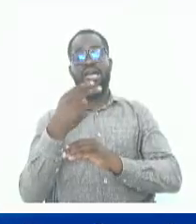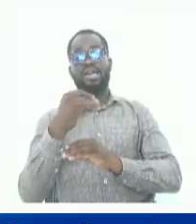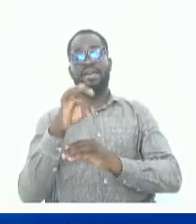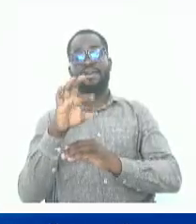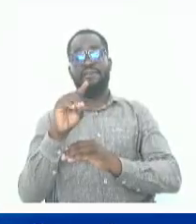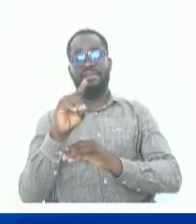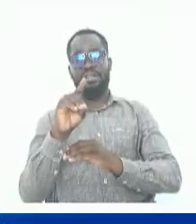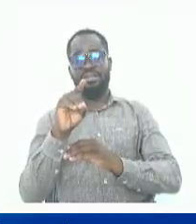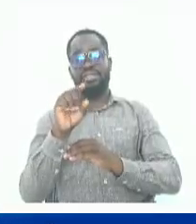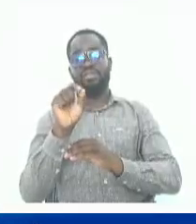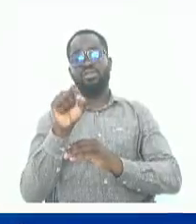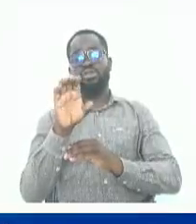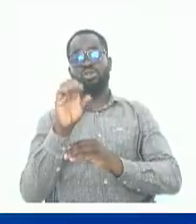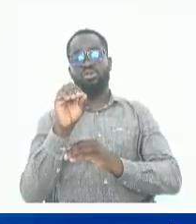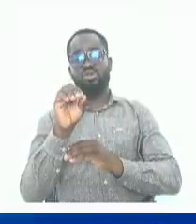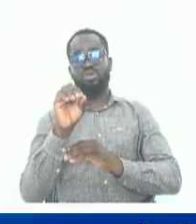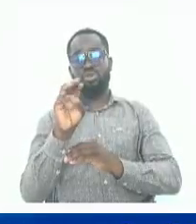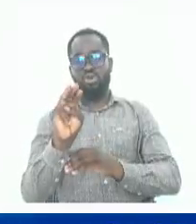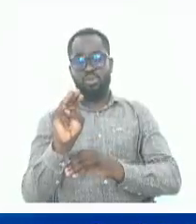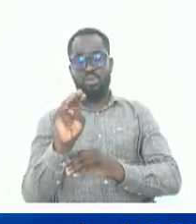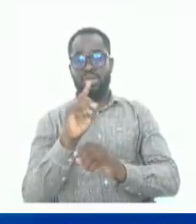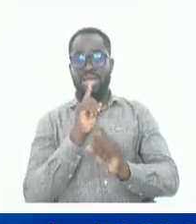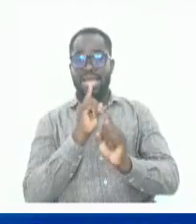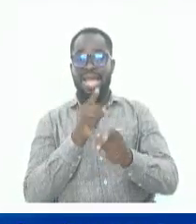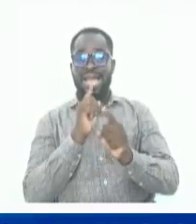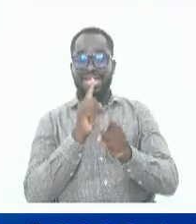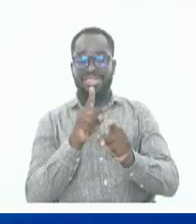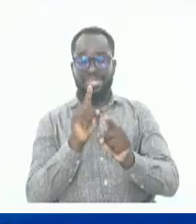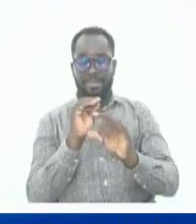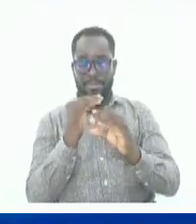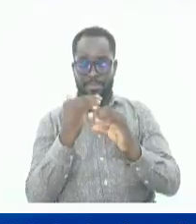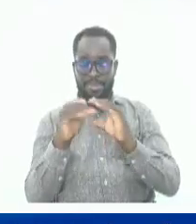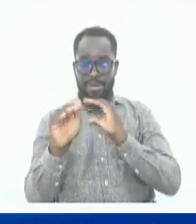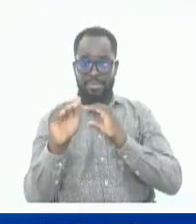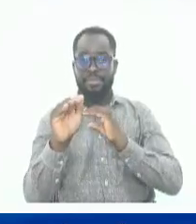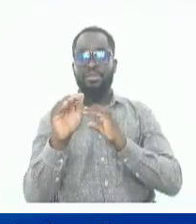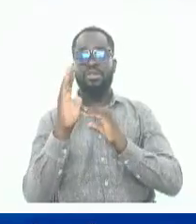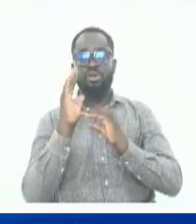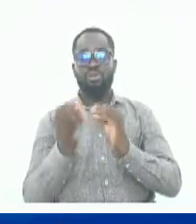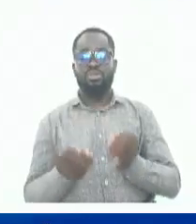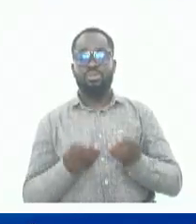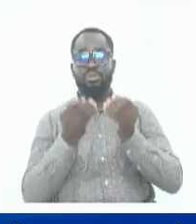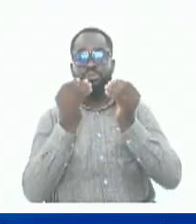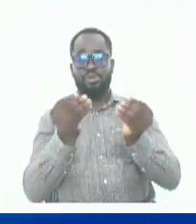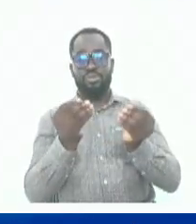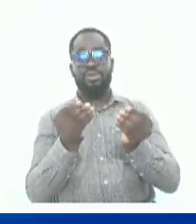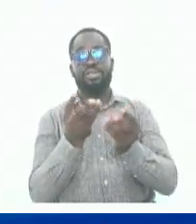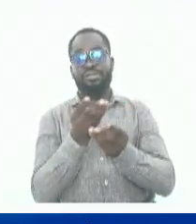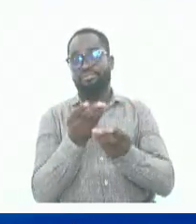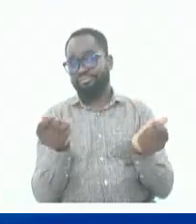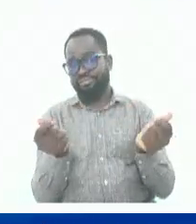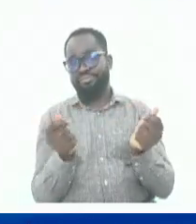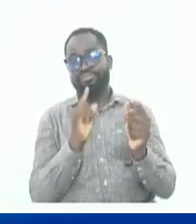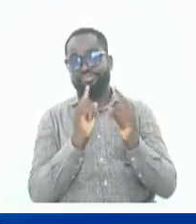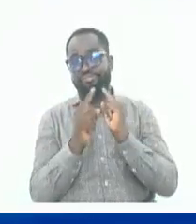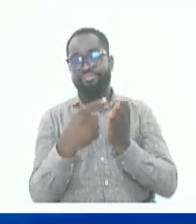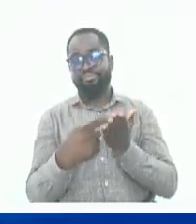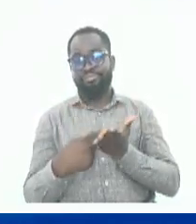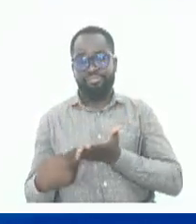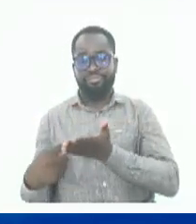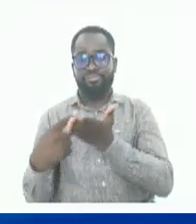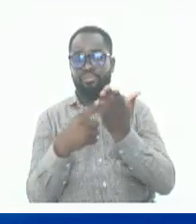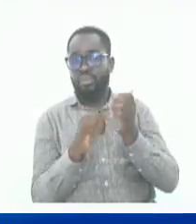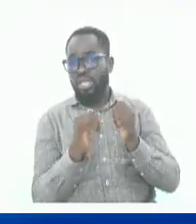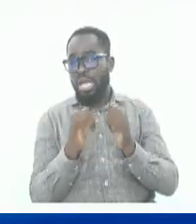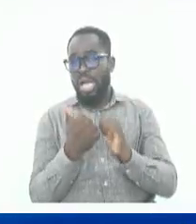hello@ashfieldinvest.com. So answers to the questions, if any, sent to the email will be provided at this AGM. So we'll, however,